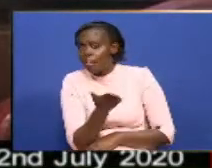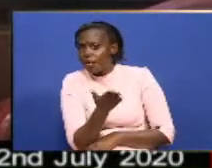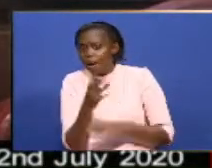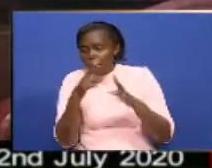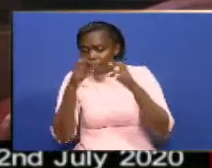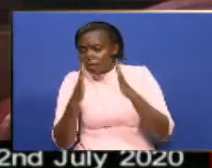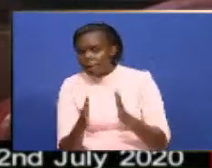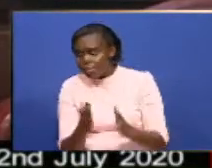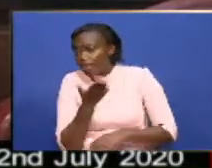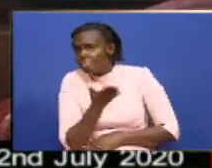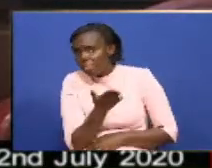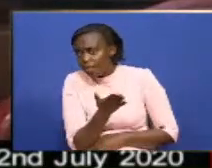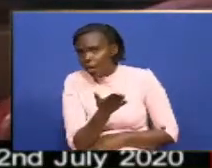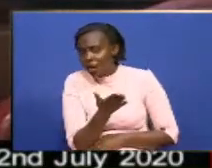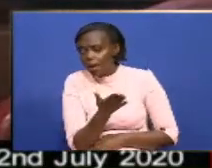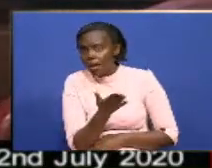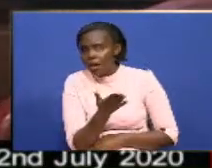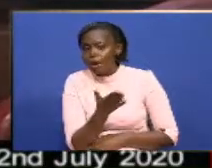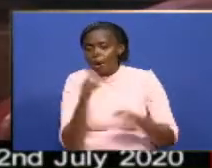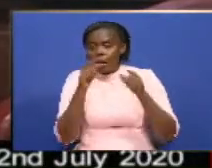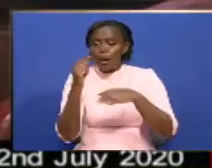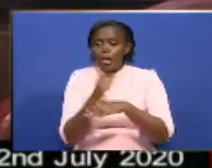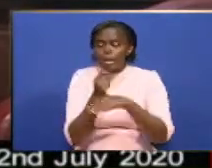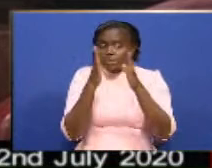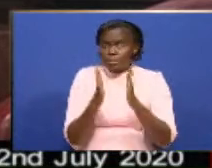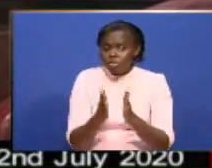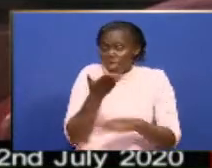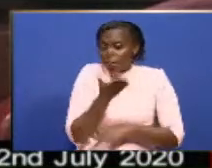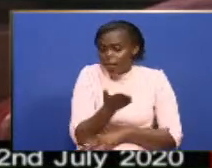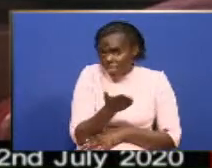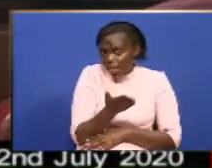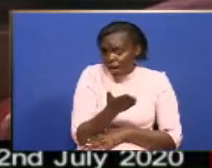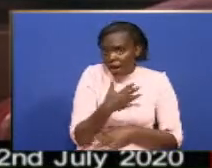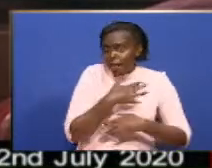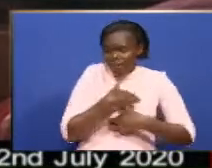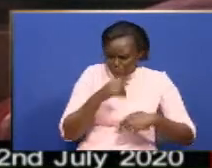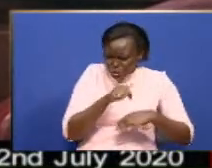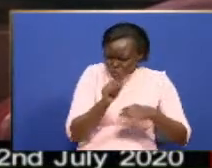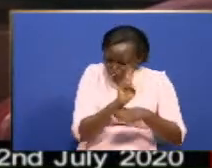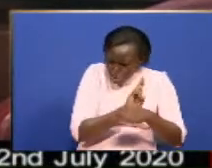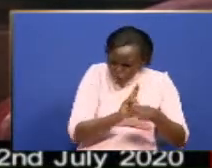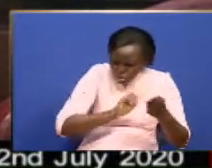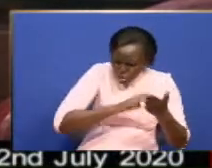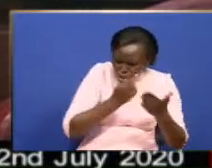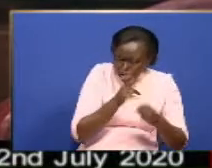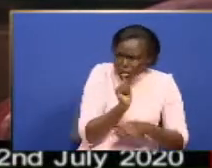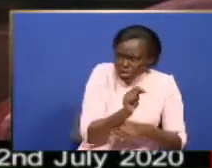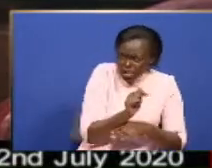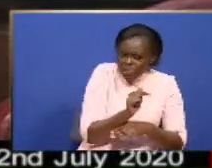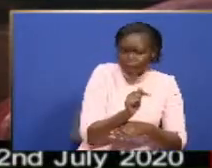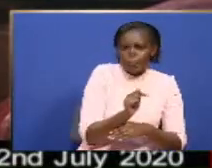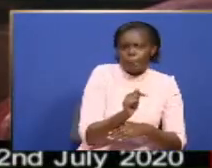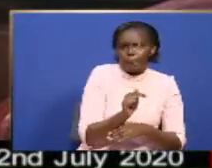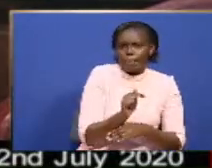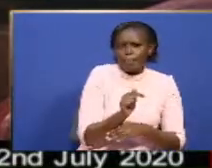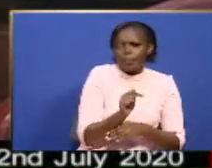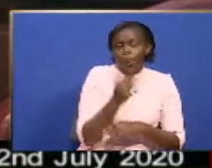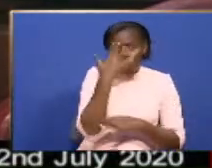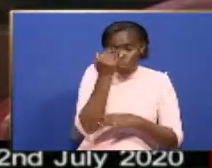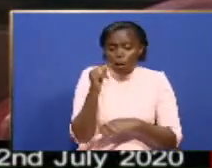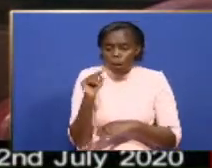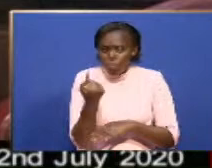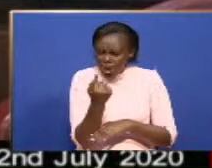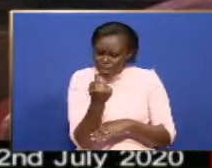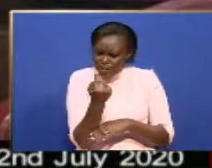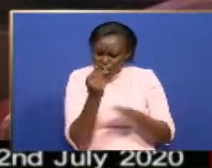researchers, Honorable Speaker, teachers, Honorable Speaker. We can tap on that human resource, Honorable Speaker, because one